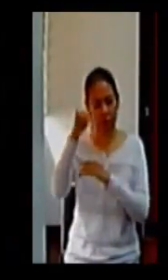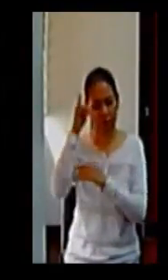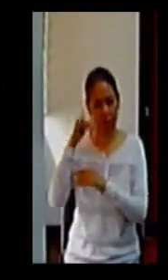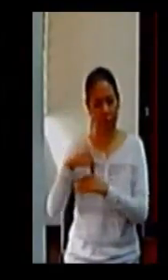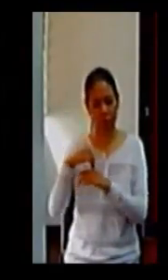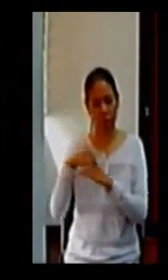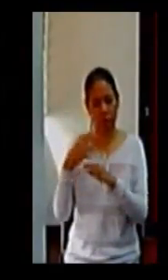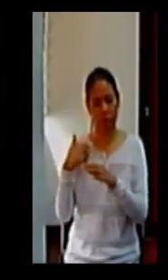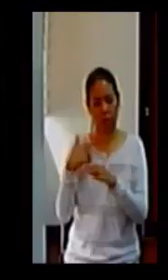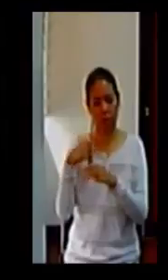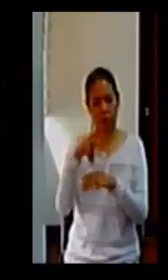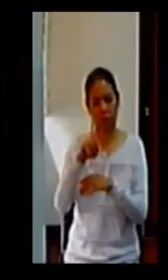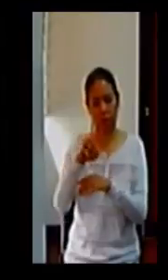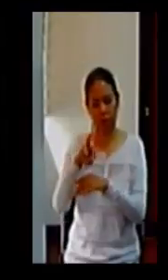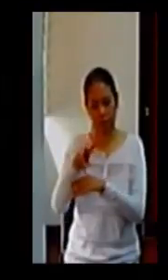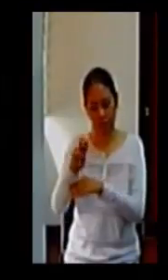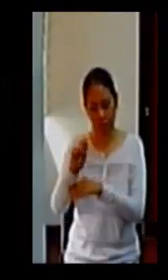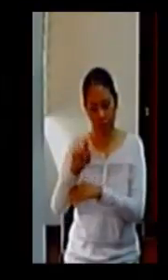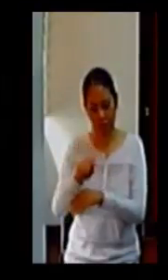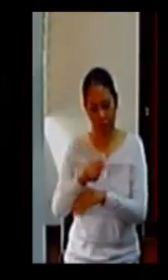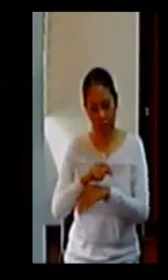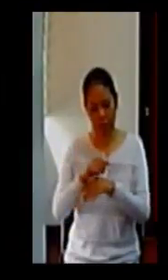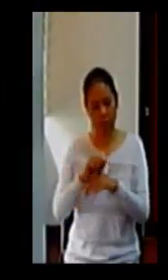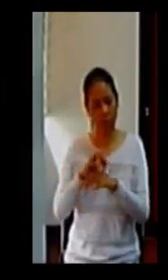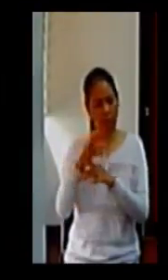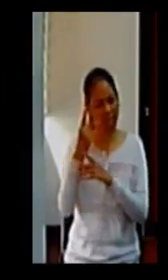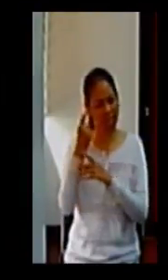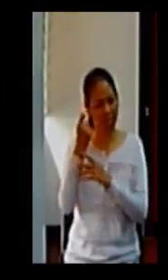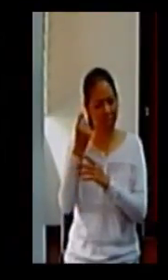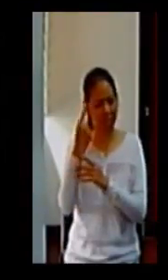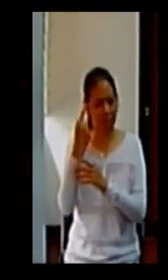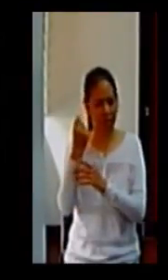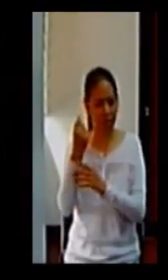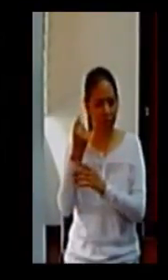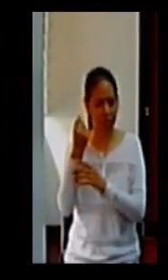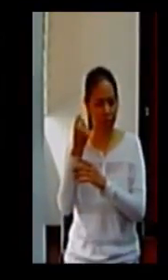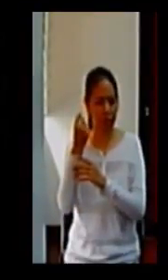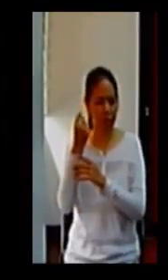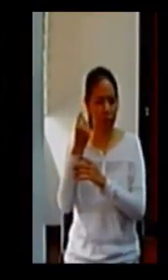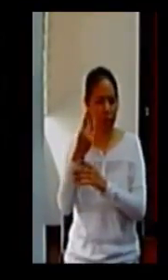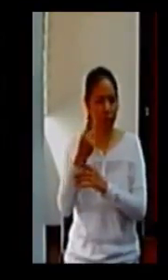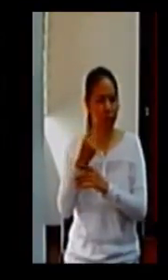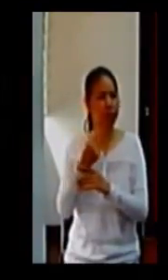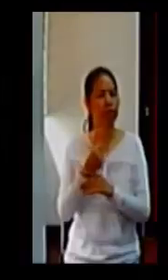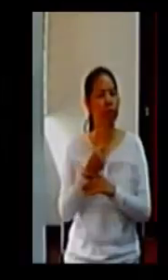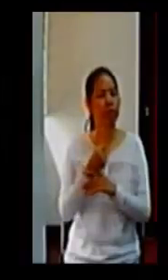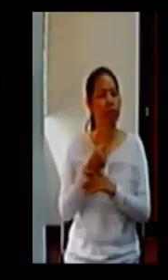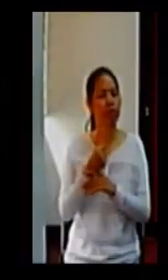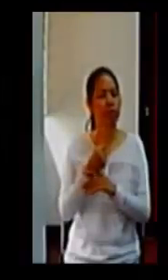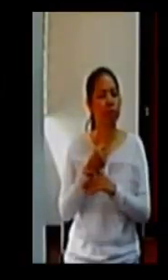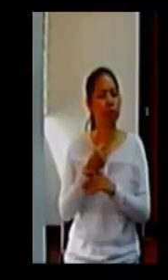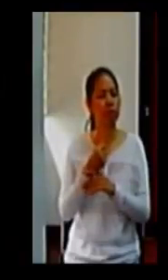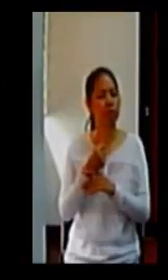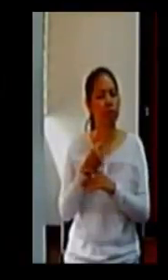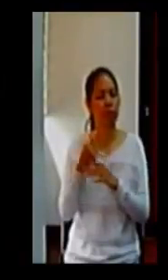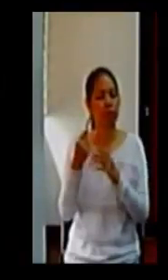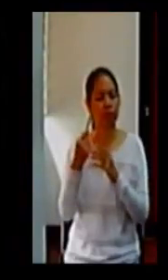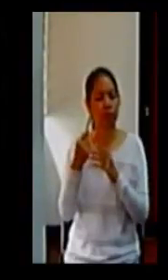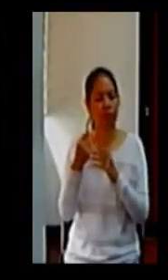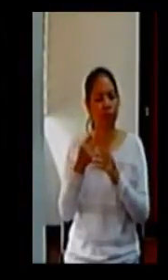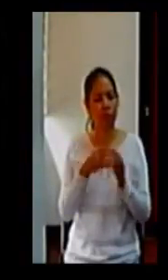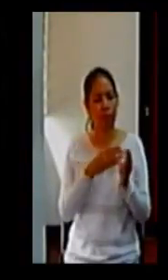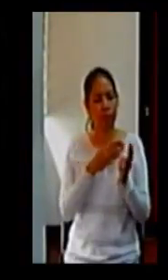you understand this being brought about by the reduction of forest